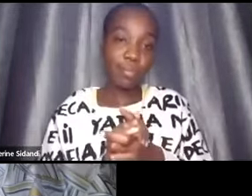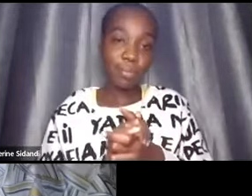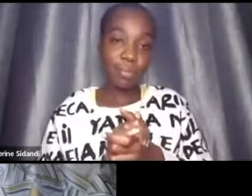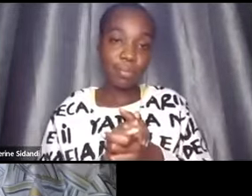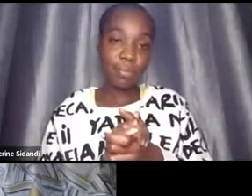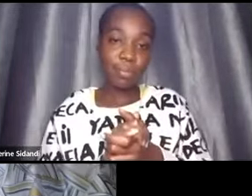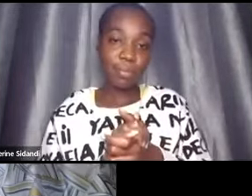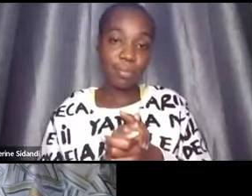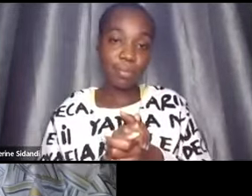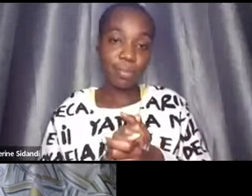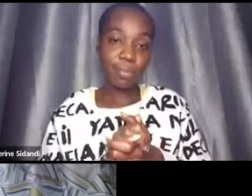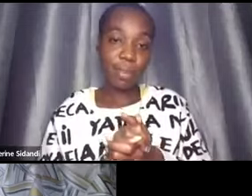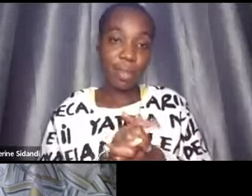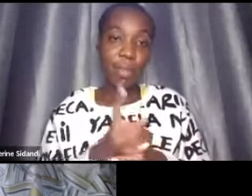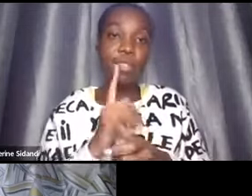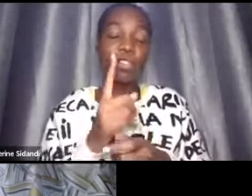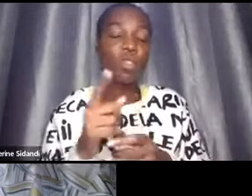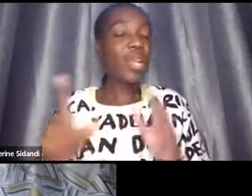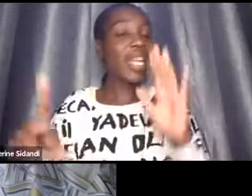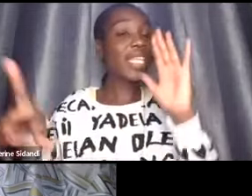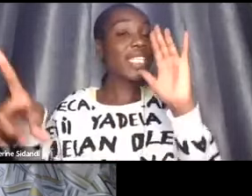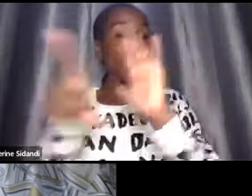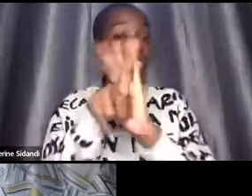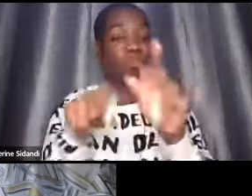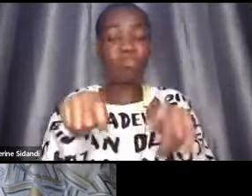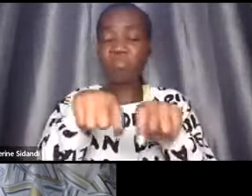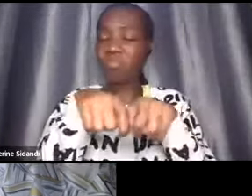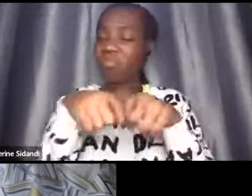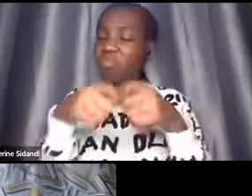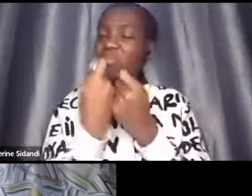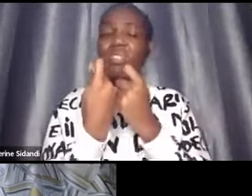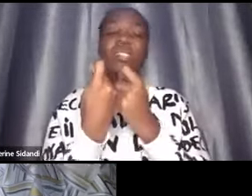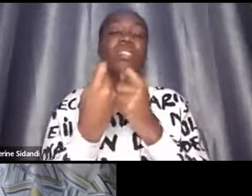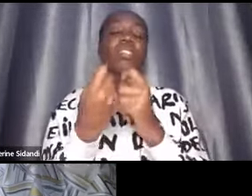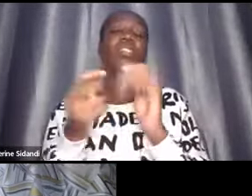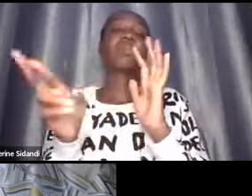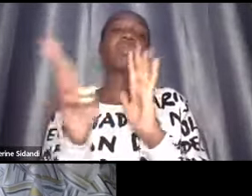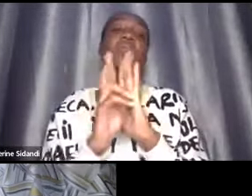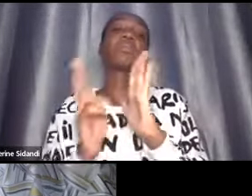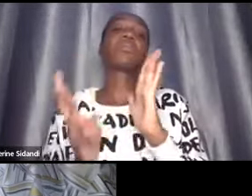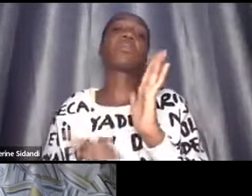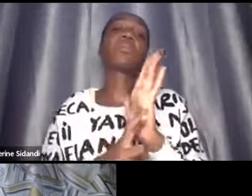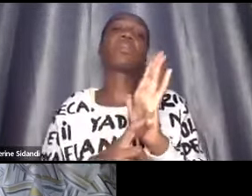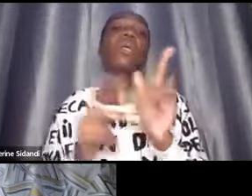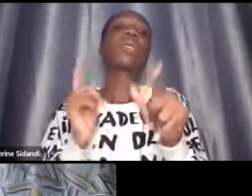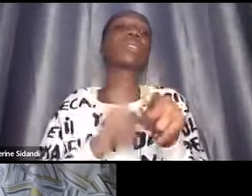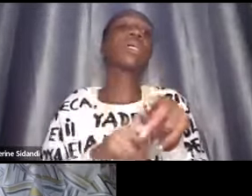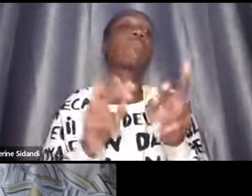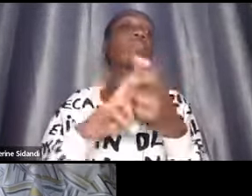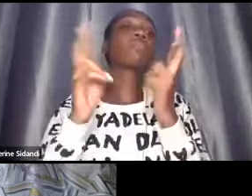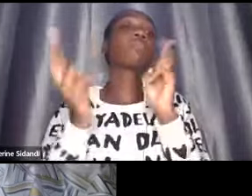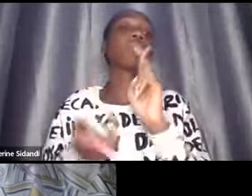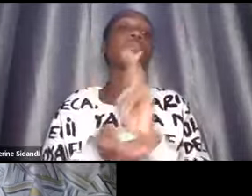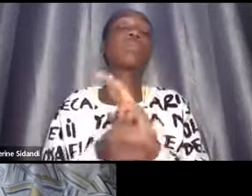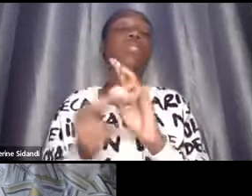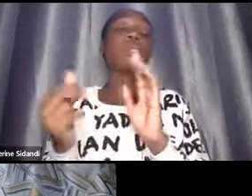What litigation destroys relationships. You resolve your dispute and your relationship is